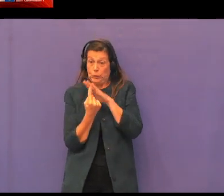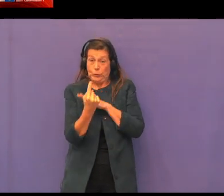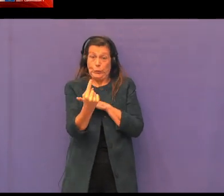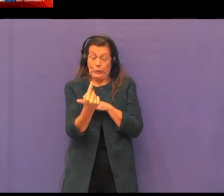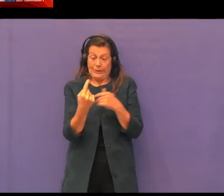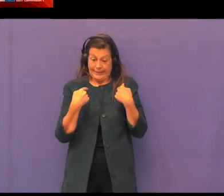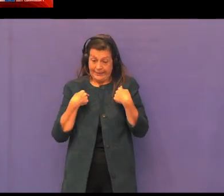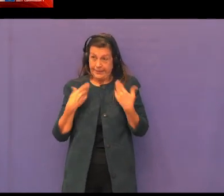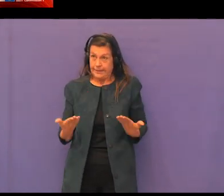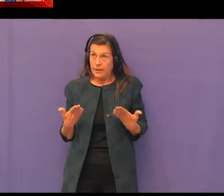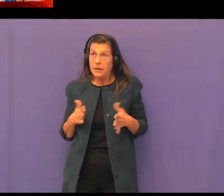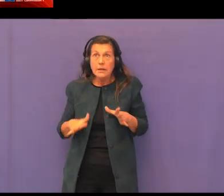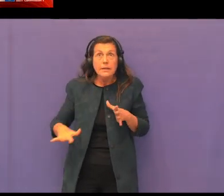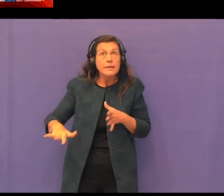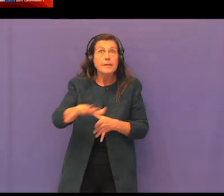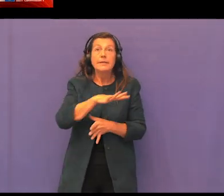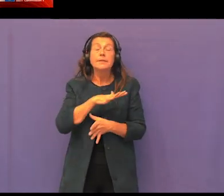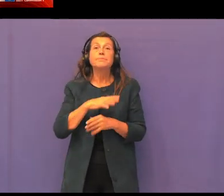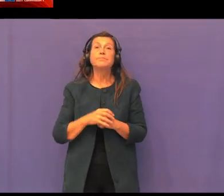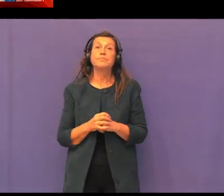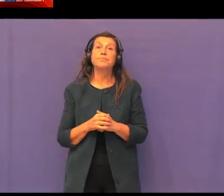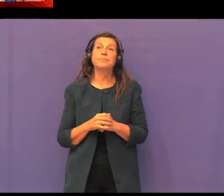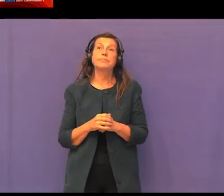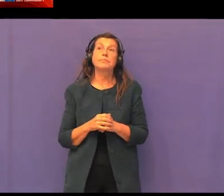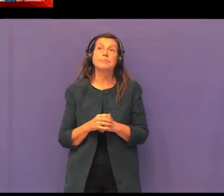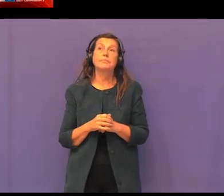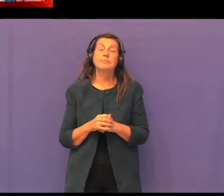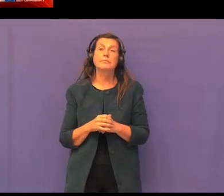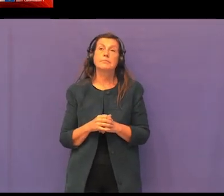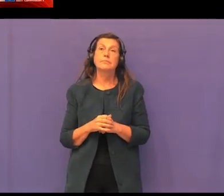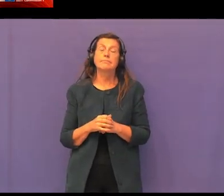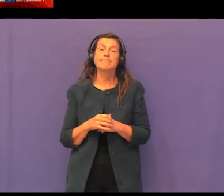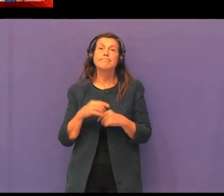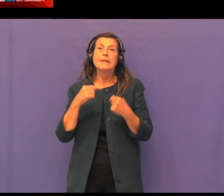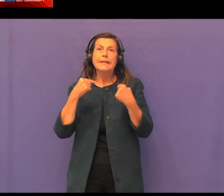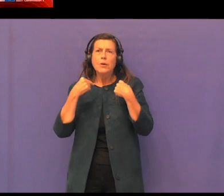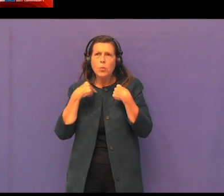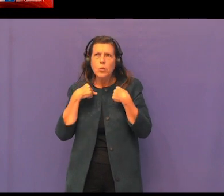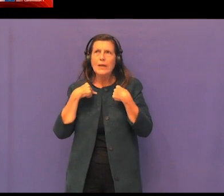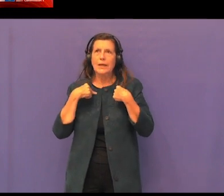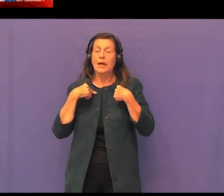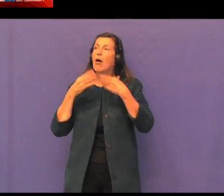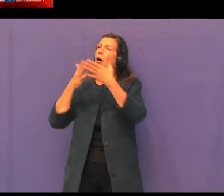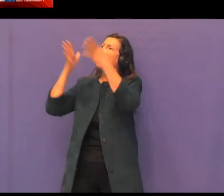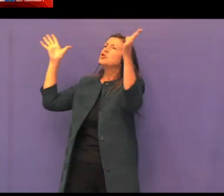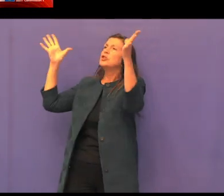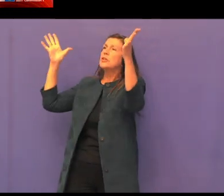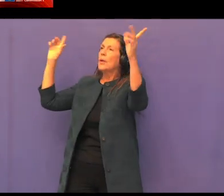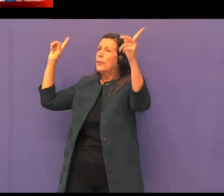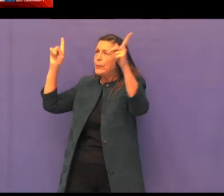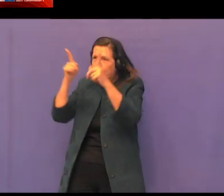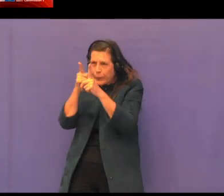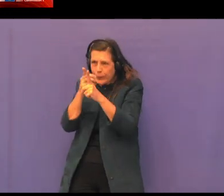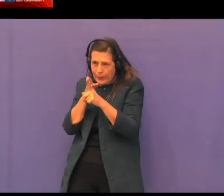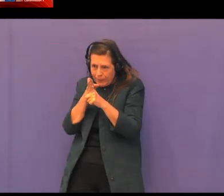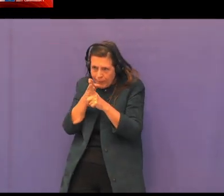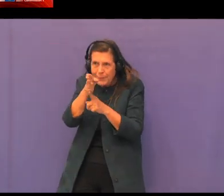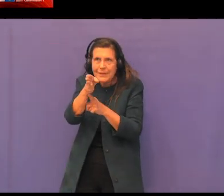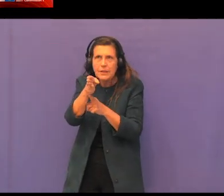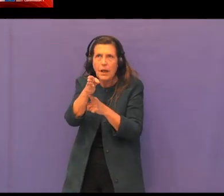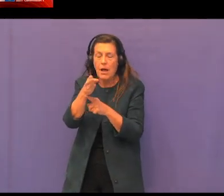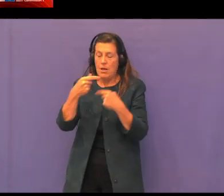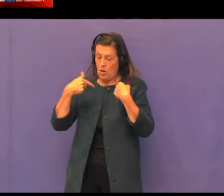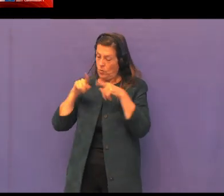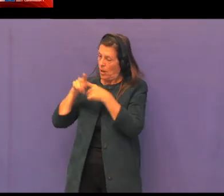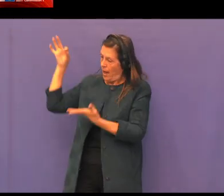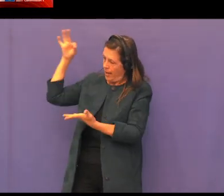particularizers as people who are gifted with a particular kind of range of human knowledge, people who have